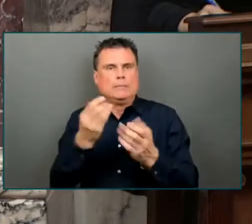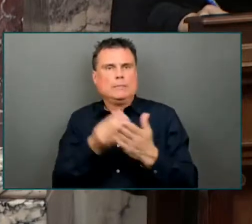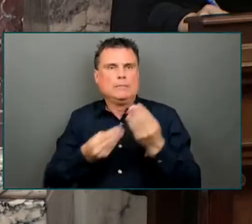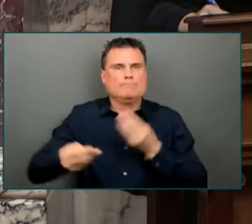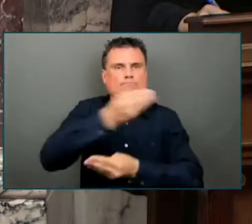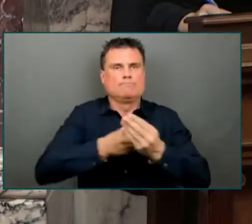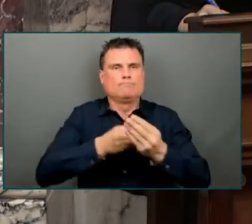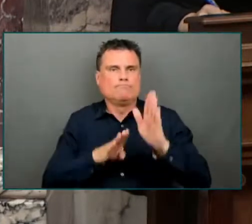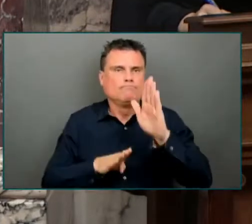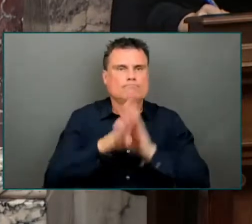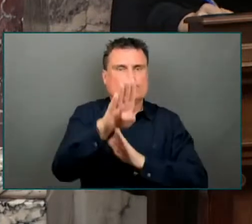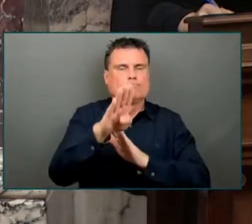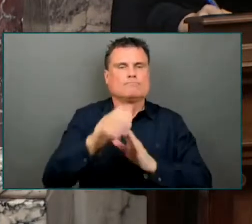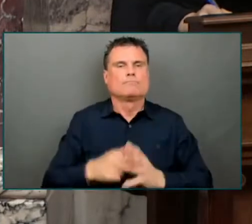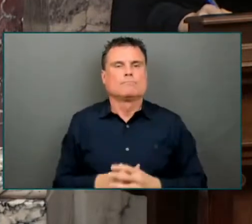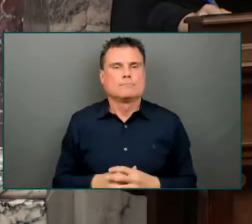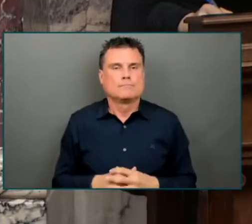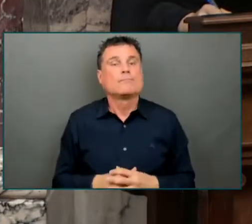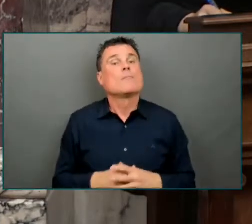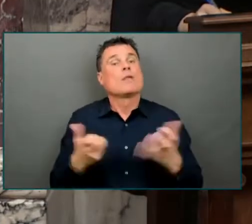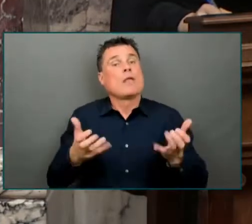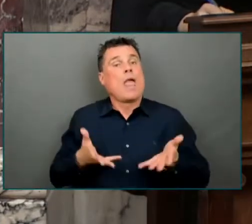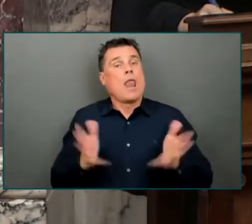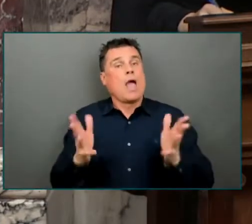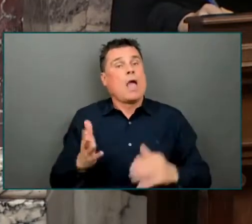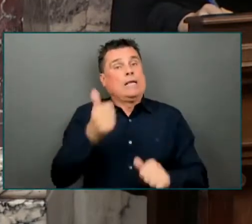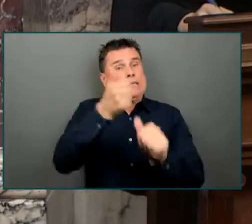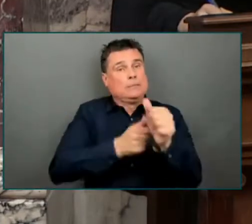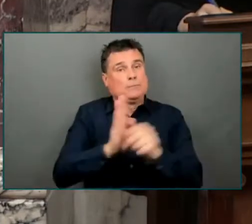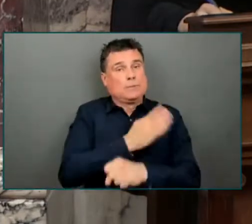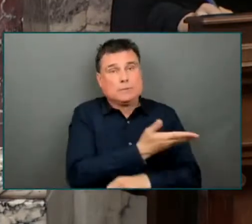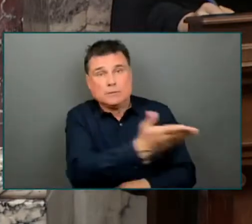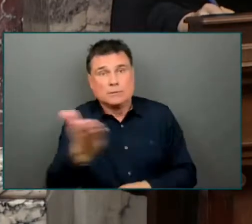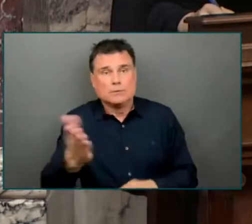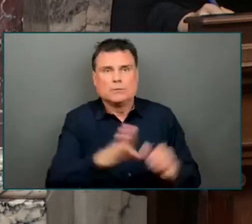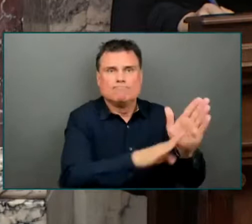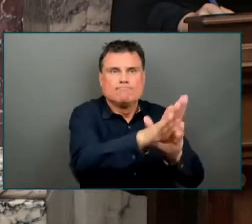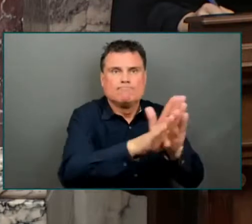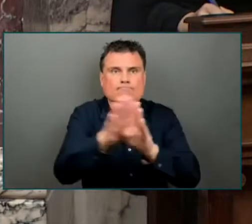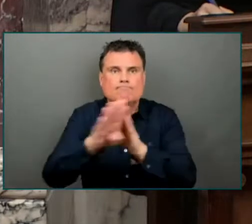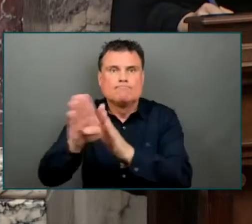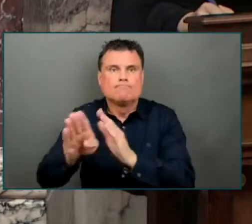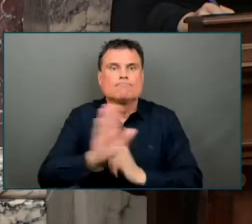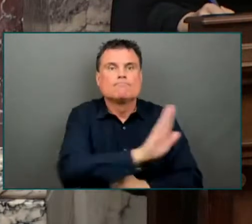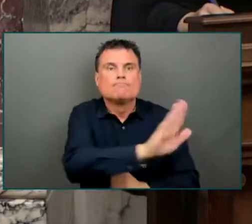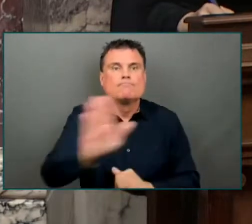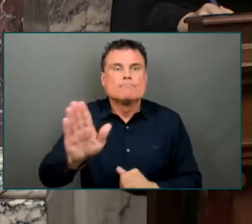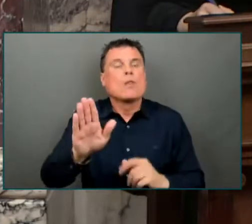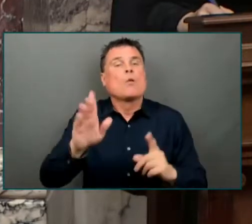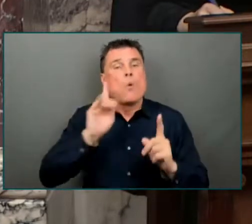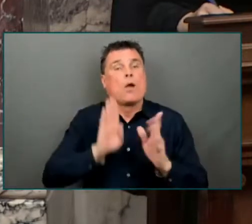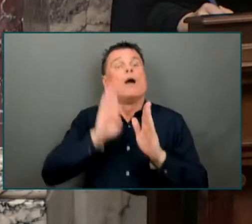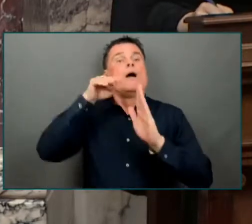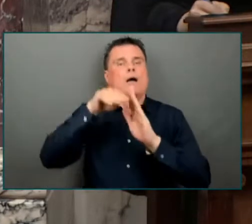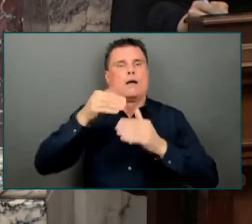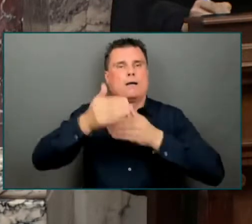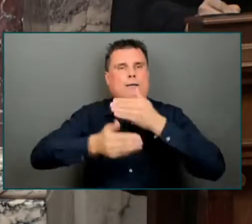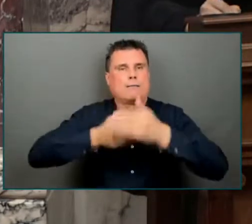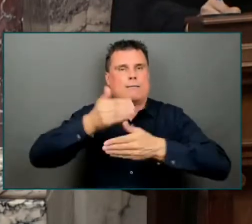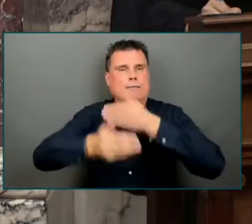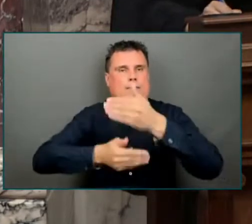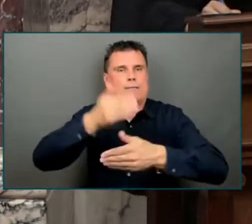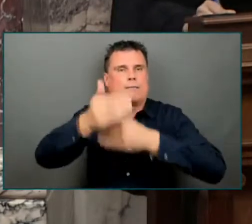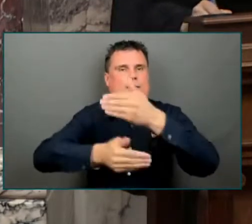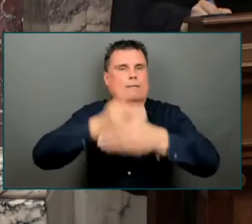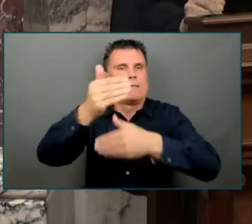and inclusive recovery. This includes funding for the extended small and medium-sized business grant program, along with tax rebates